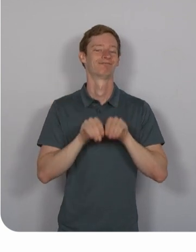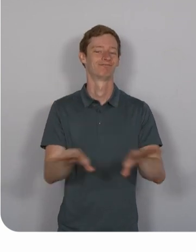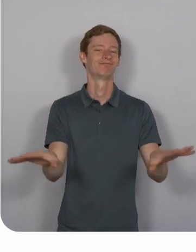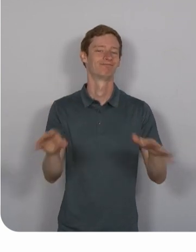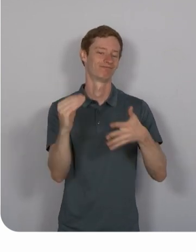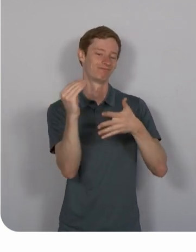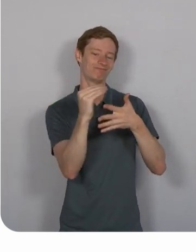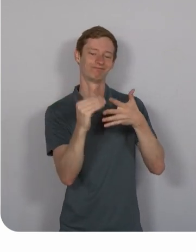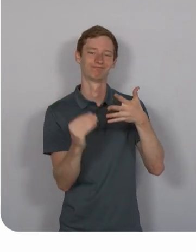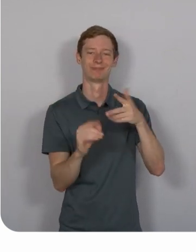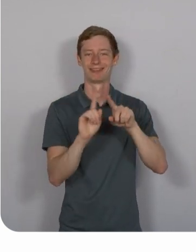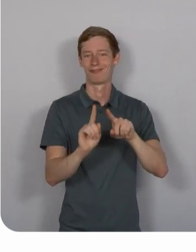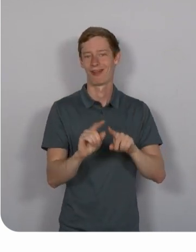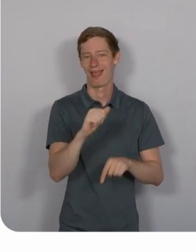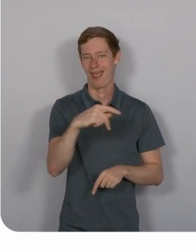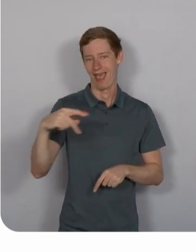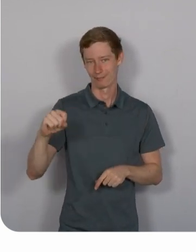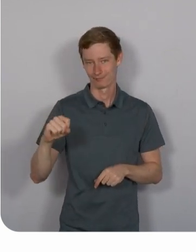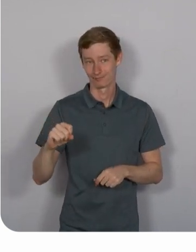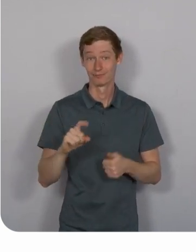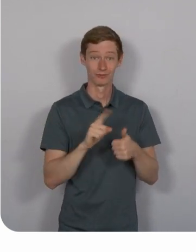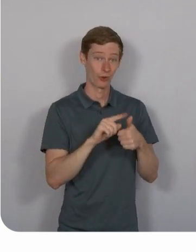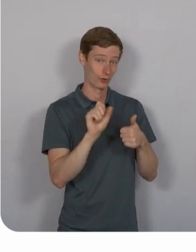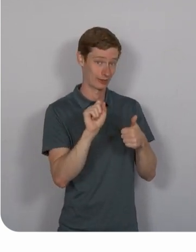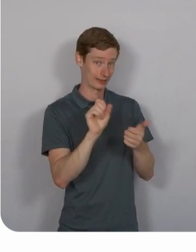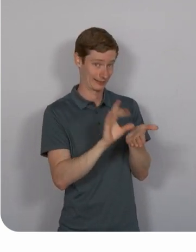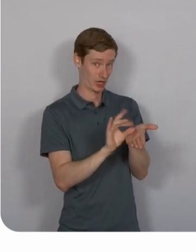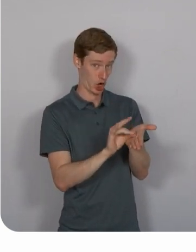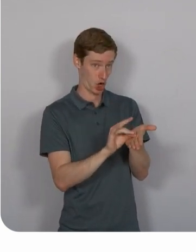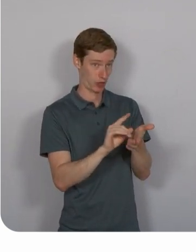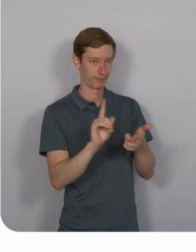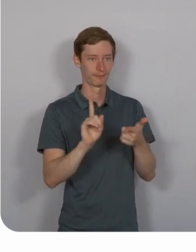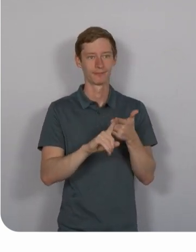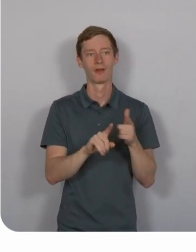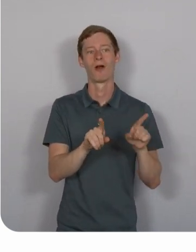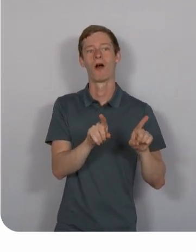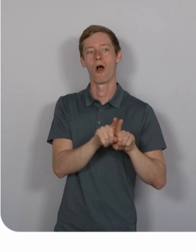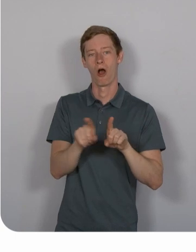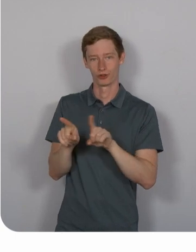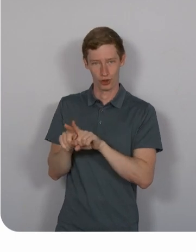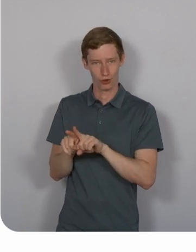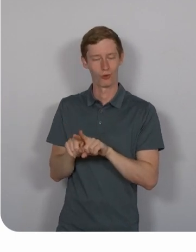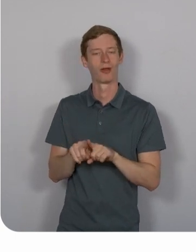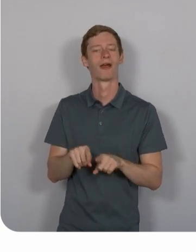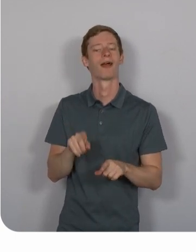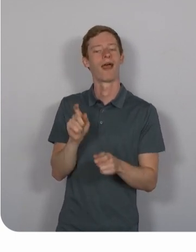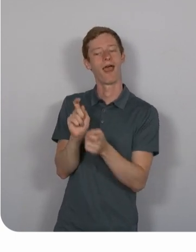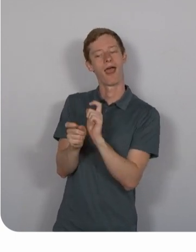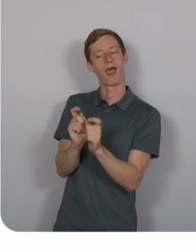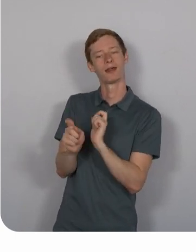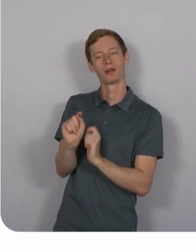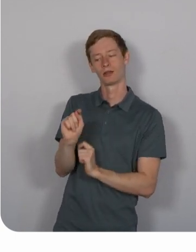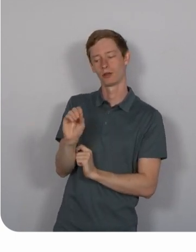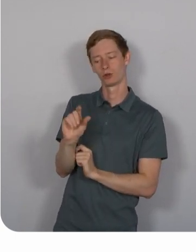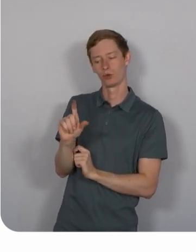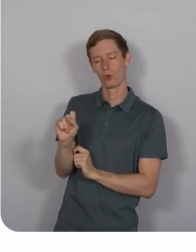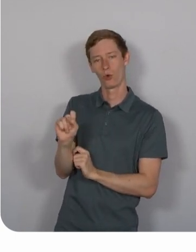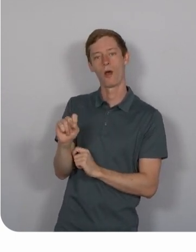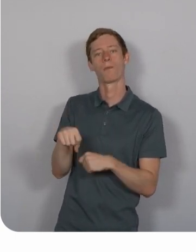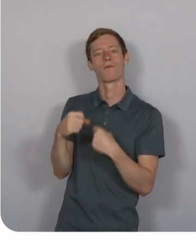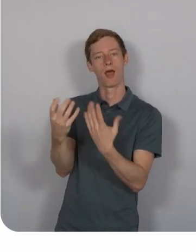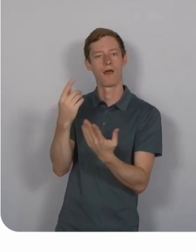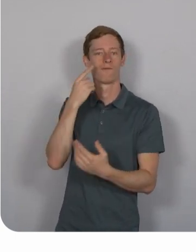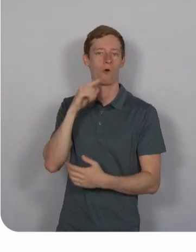apps. In addition to stickers, we're also bringing AI editing tools to Instagram next month.